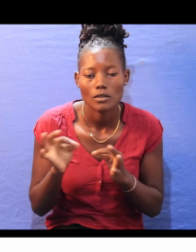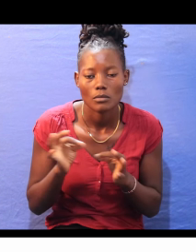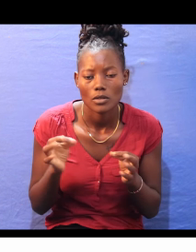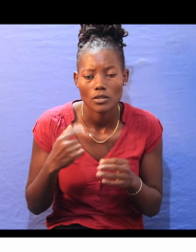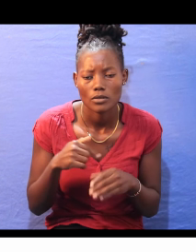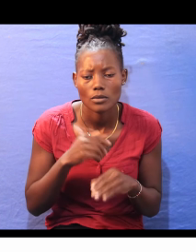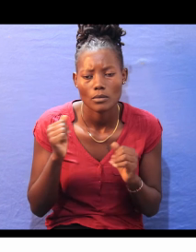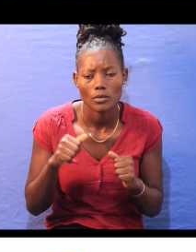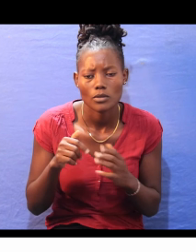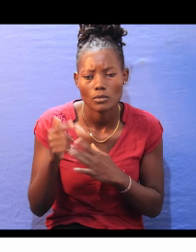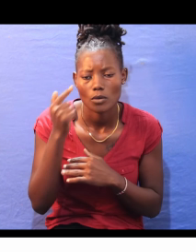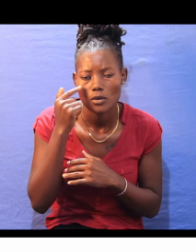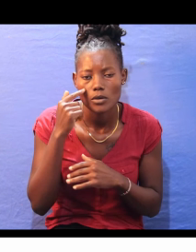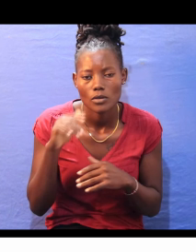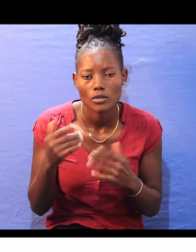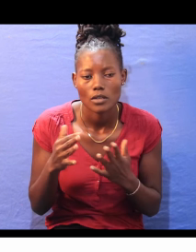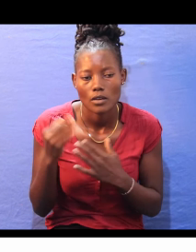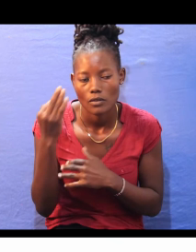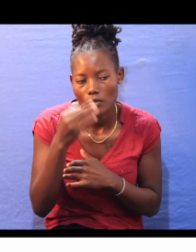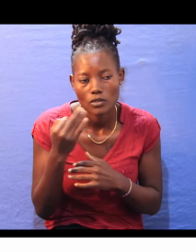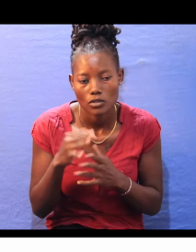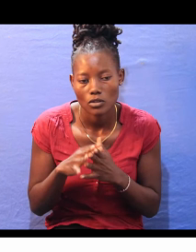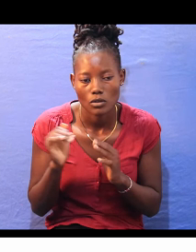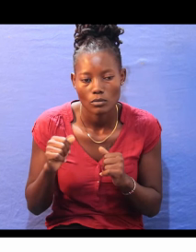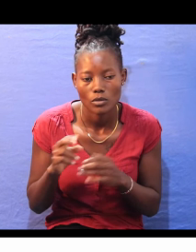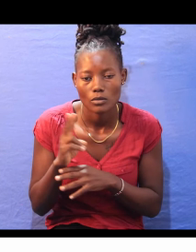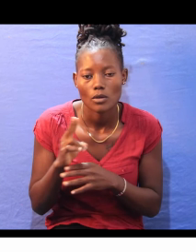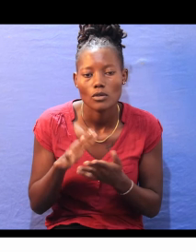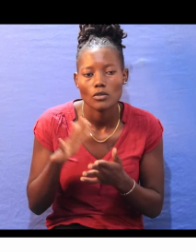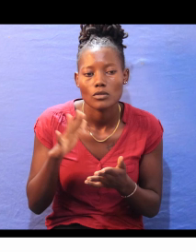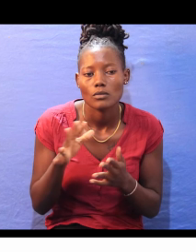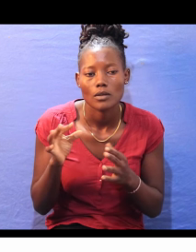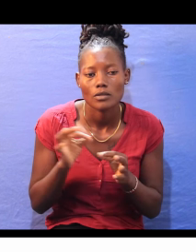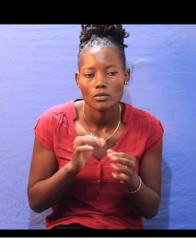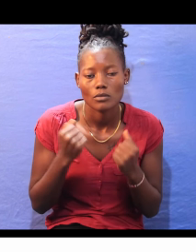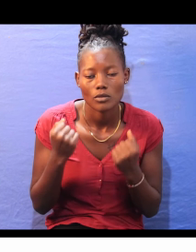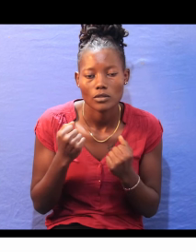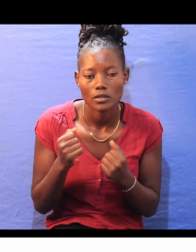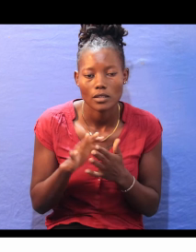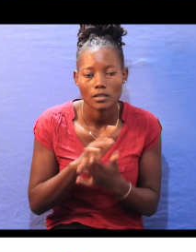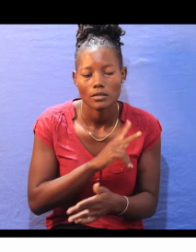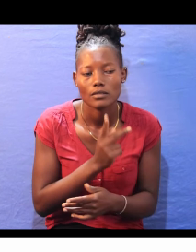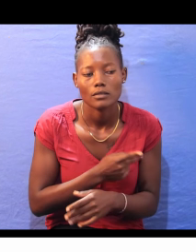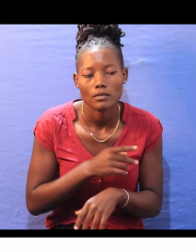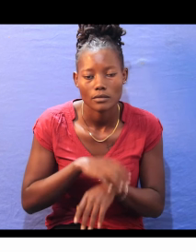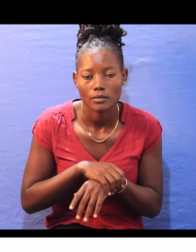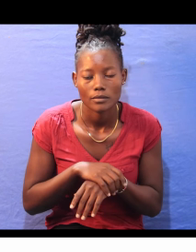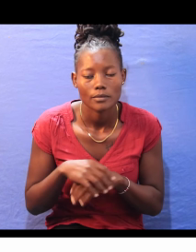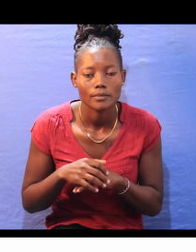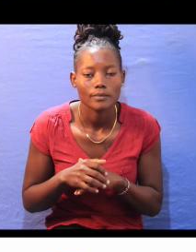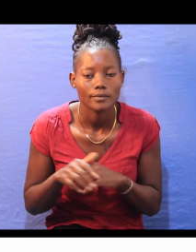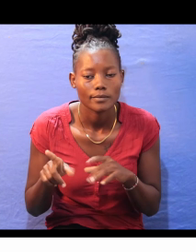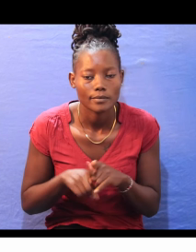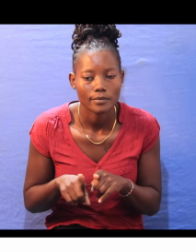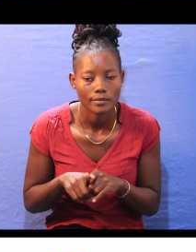can see how efficiently people can use maximal strength to demonstrate their power. And